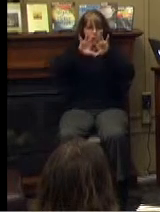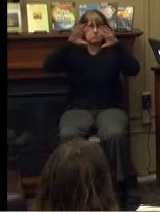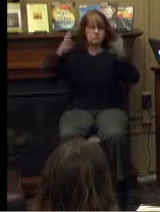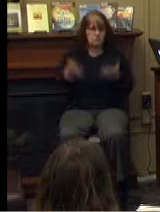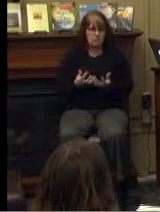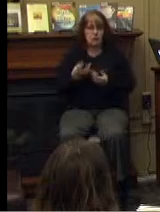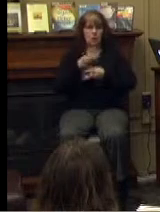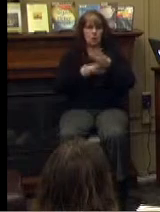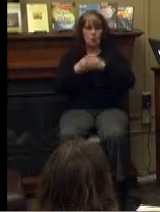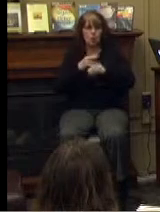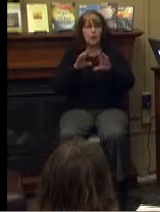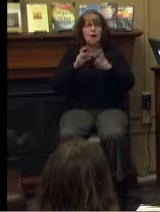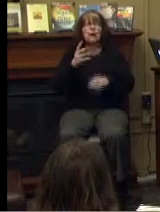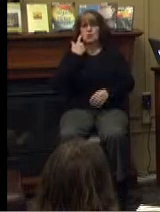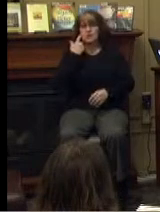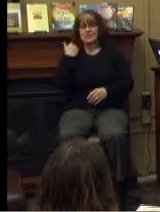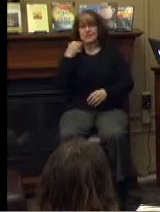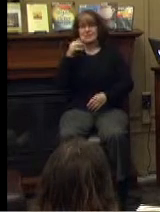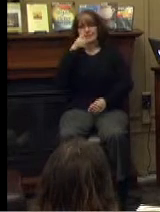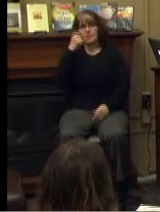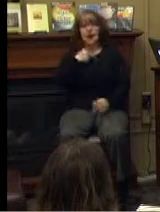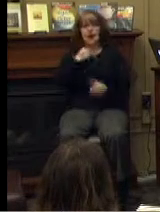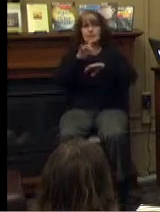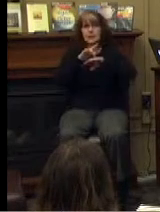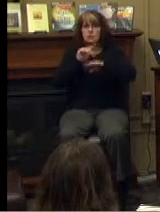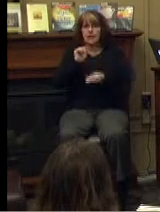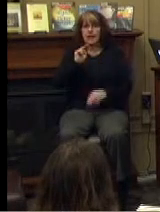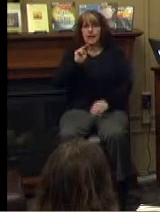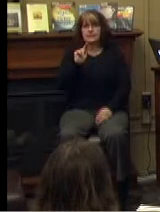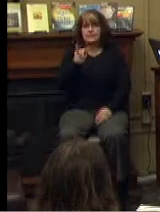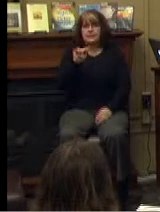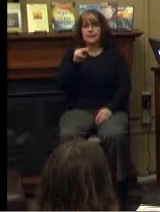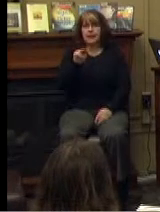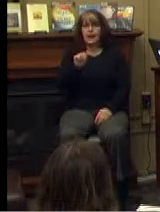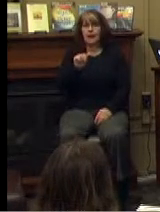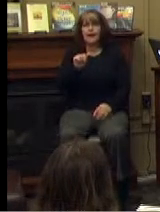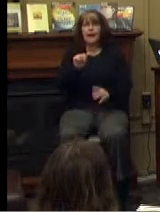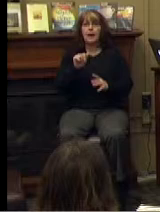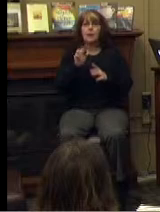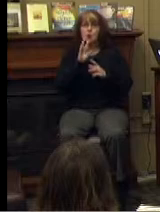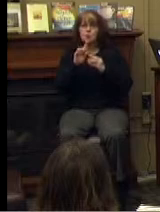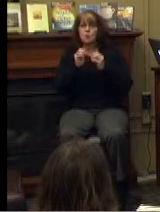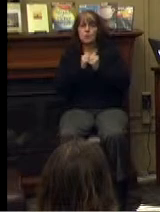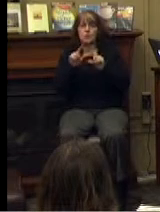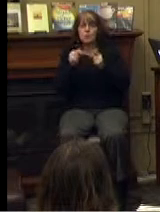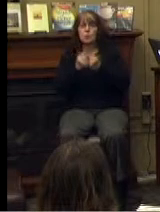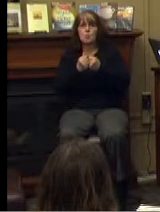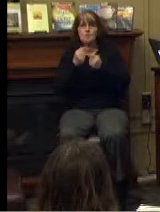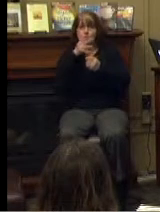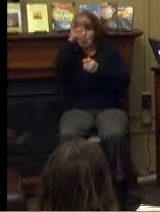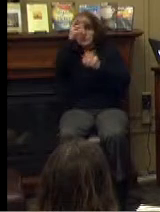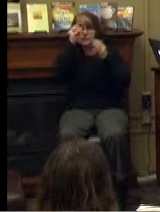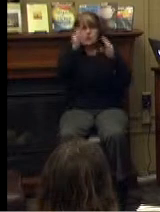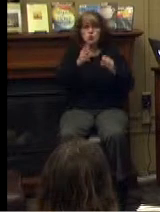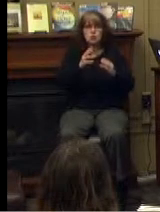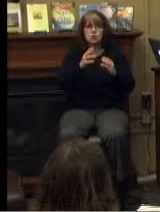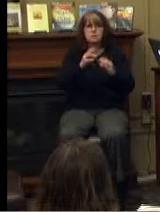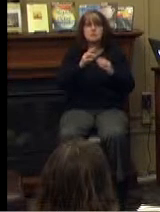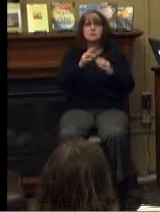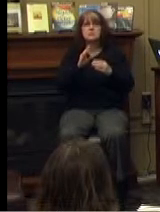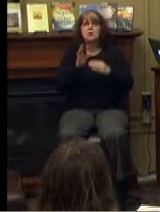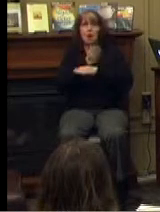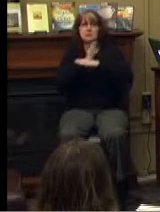the summer and talked to a group of parents and teachers about autism and said, I work with students who are in college who are on the